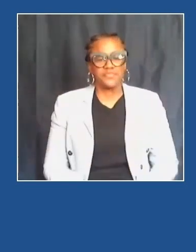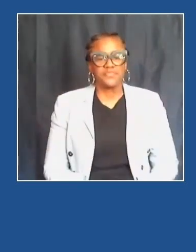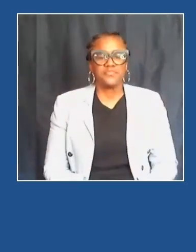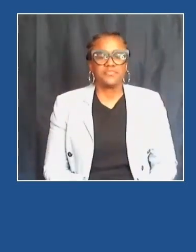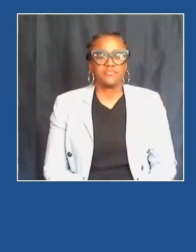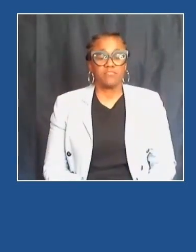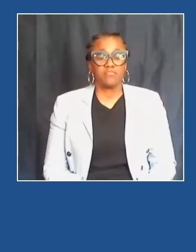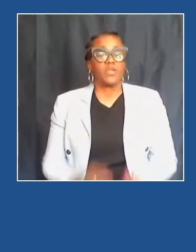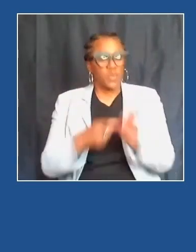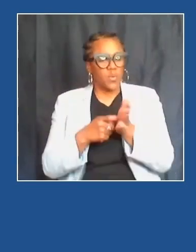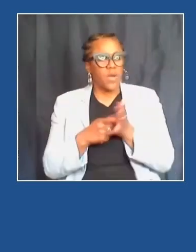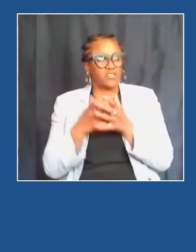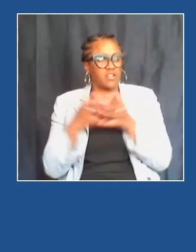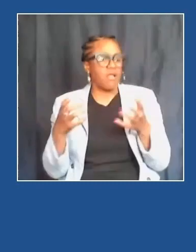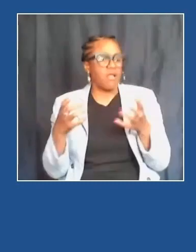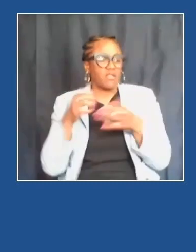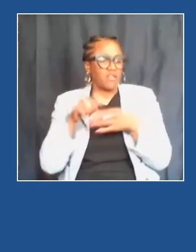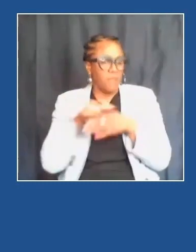This requires a lot of practice.